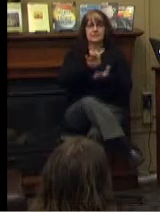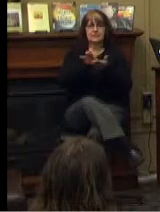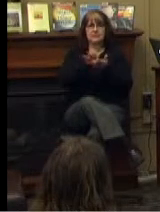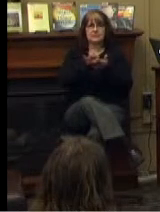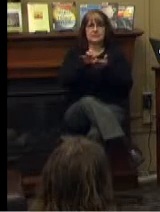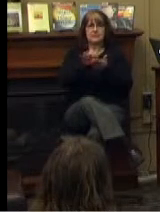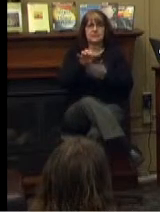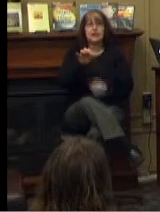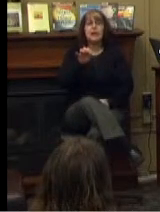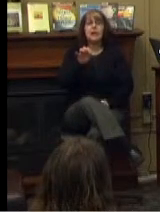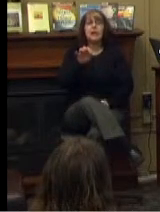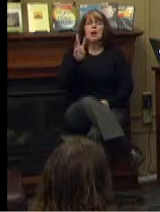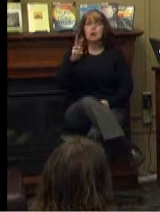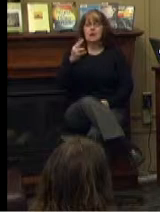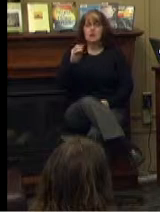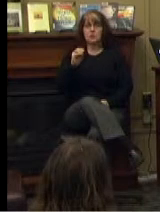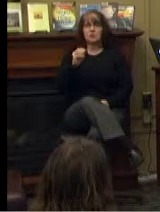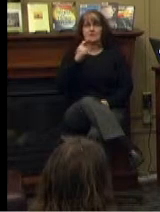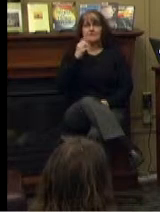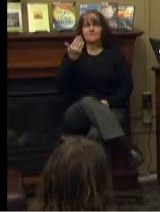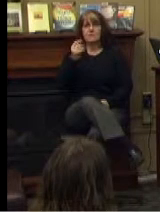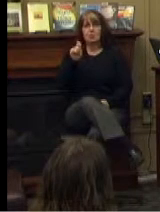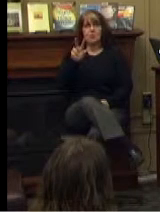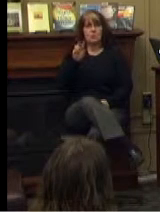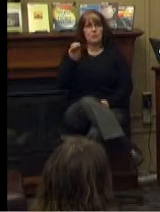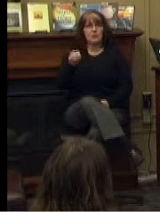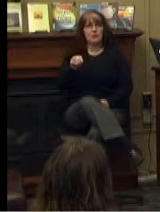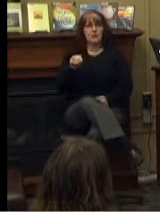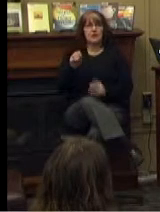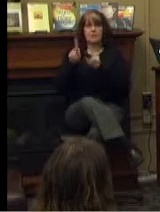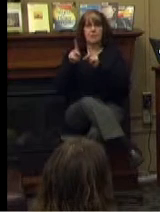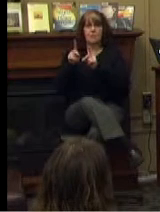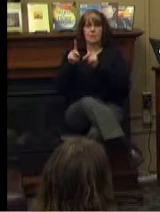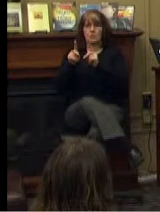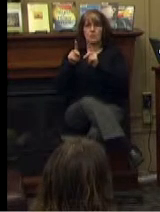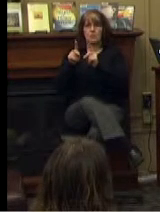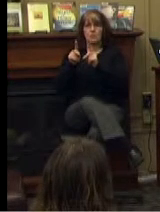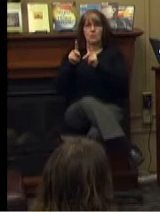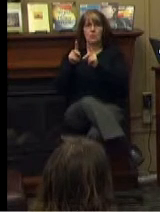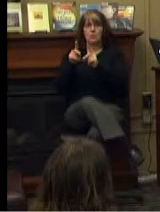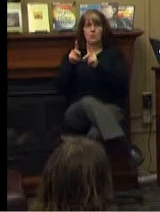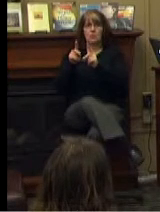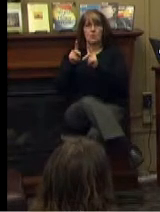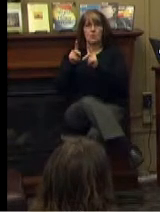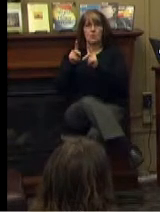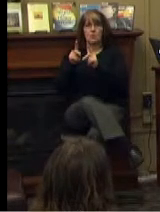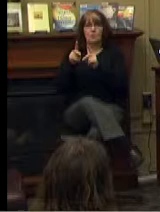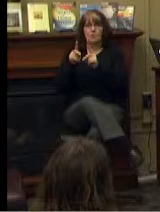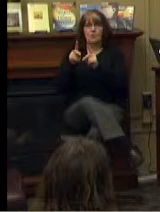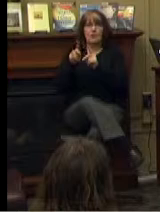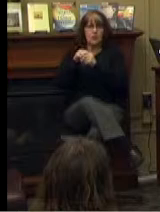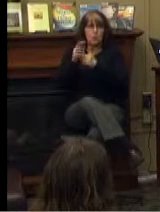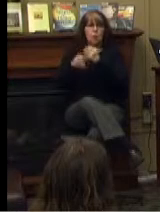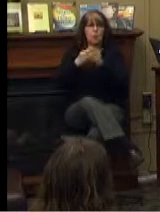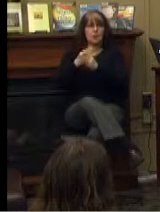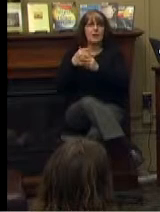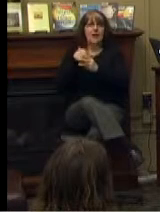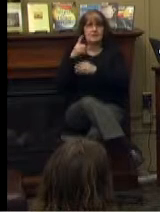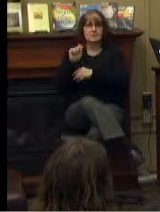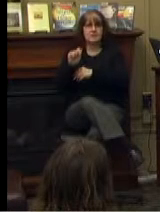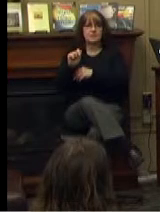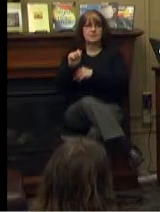Health Organization, 15.3% of people with disabilities worldwide. And we have over 6 billion people,